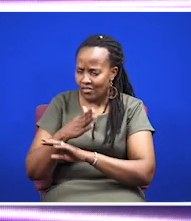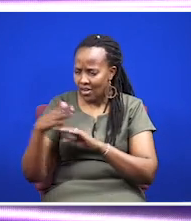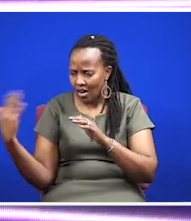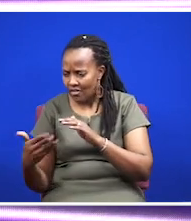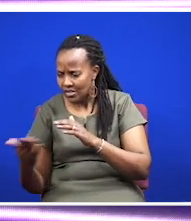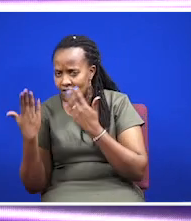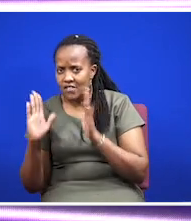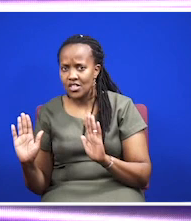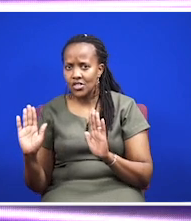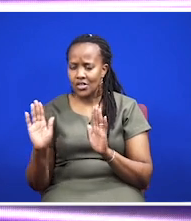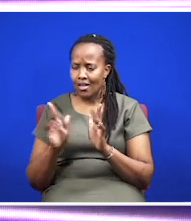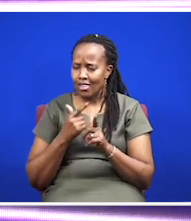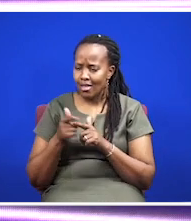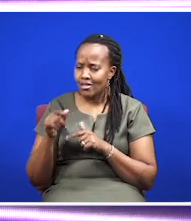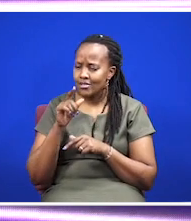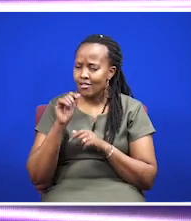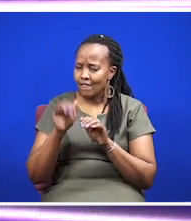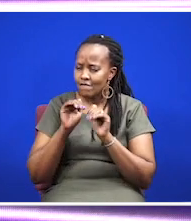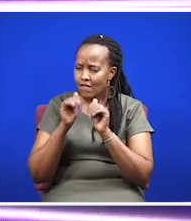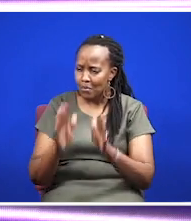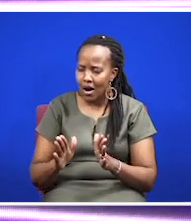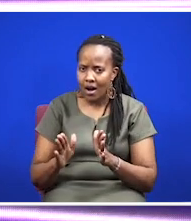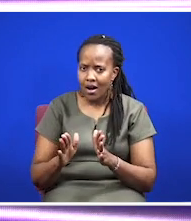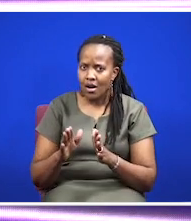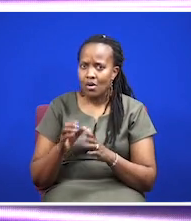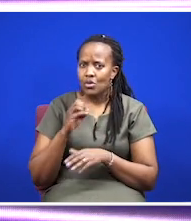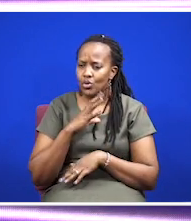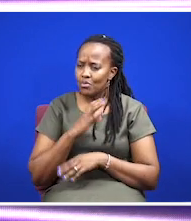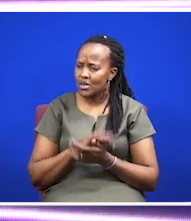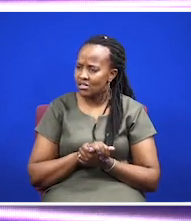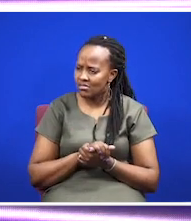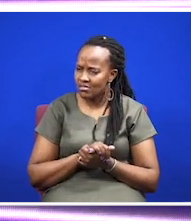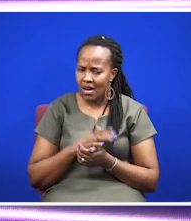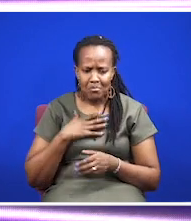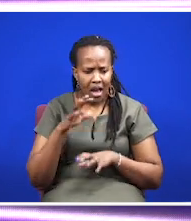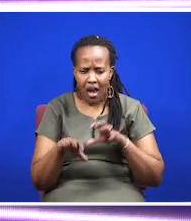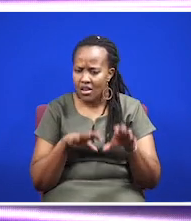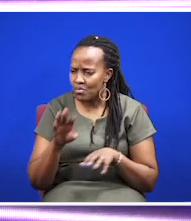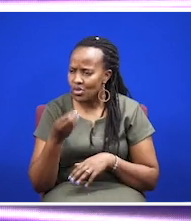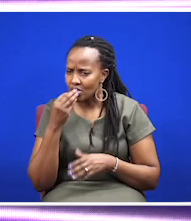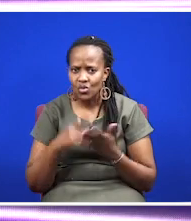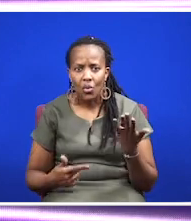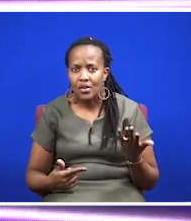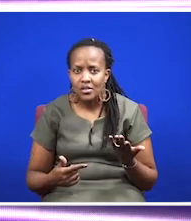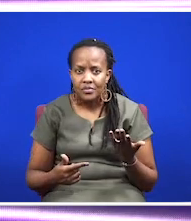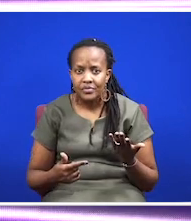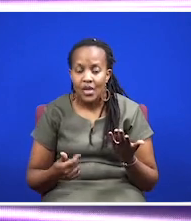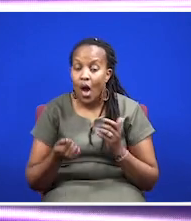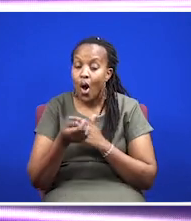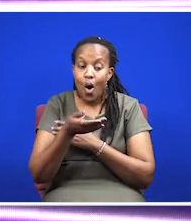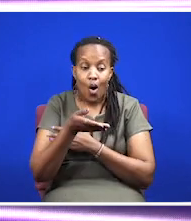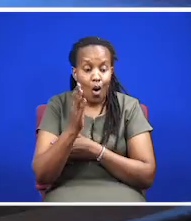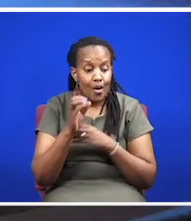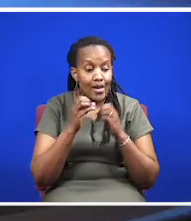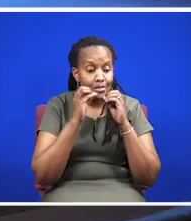harvested, she was complaining, "What will I feed my animals with?" God had blessed her with abundant